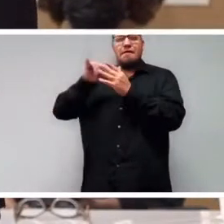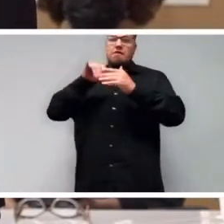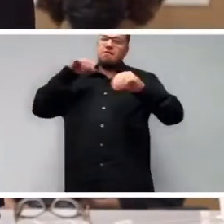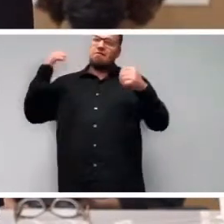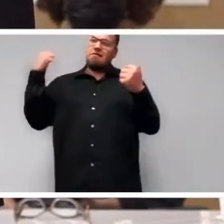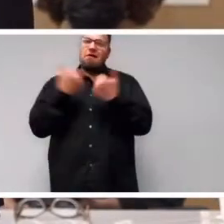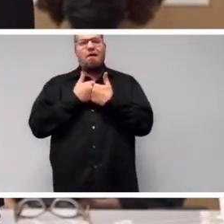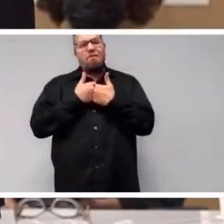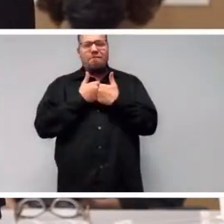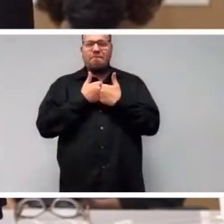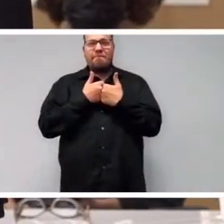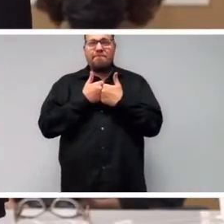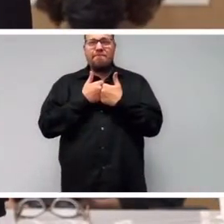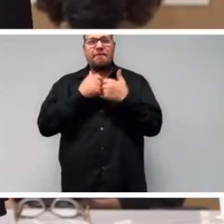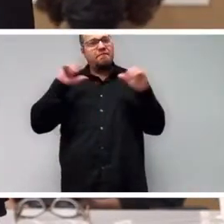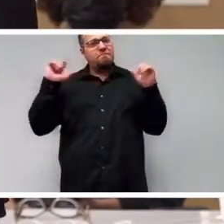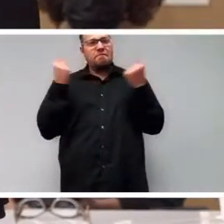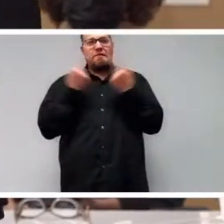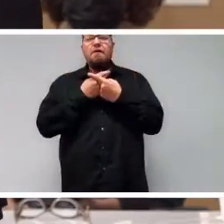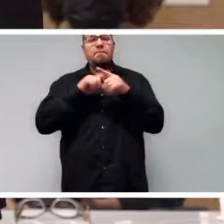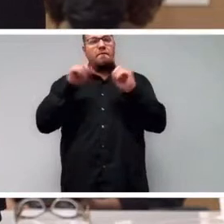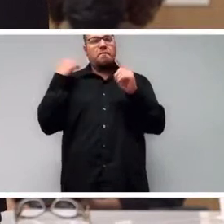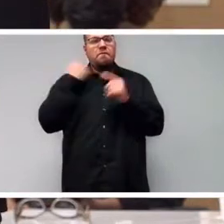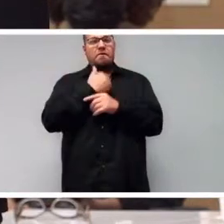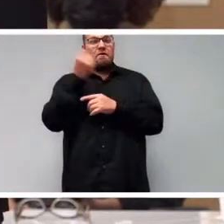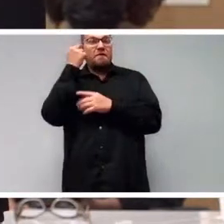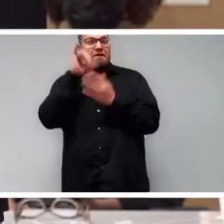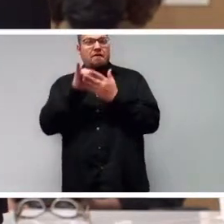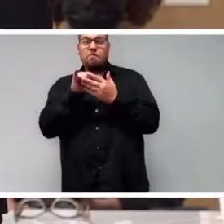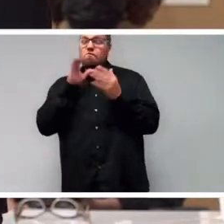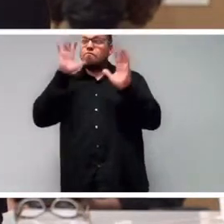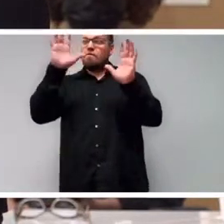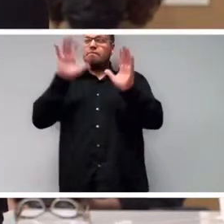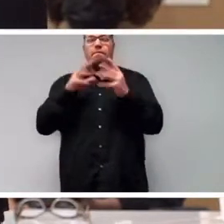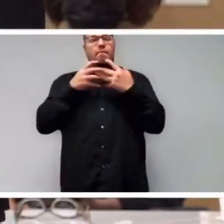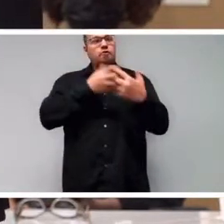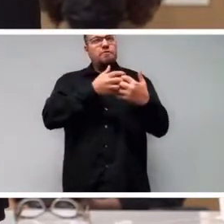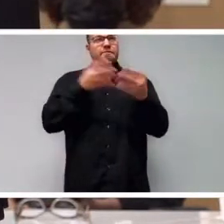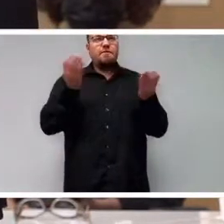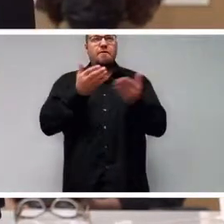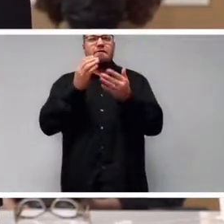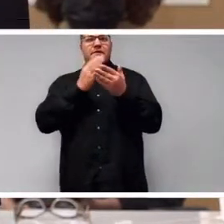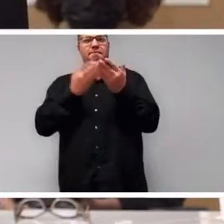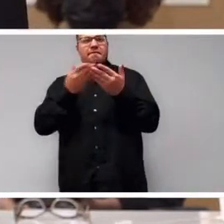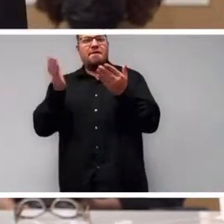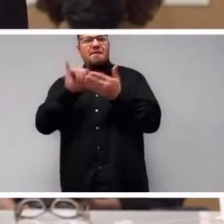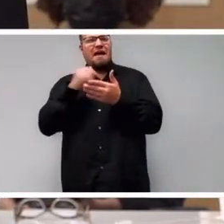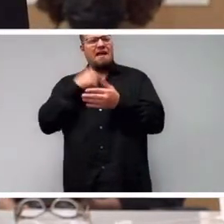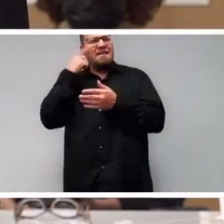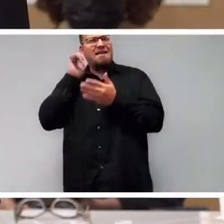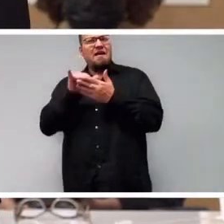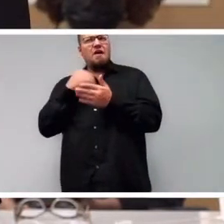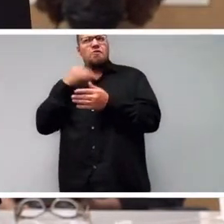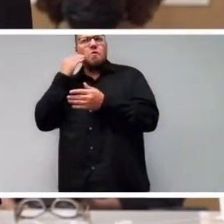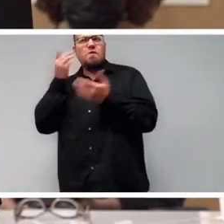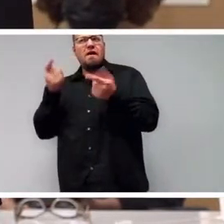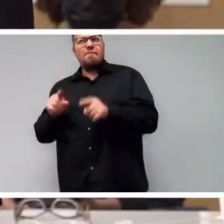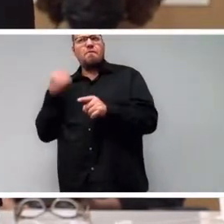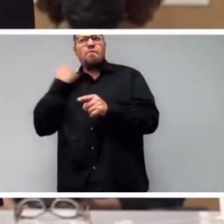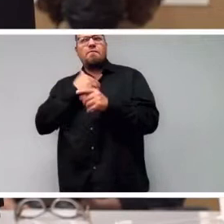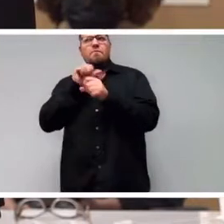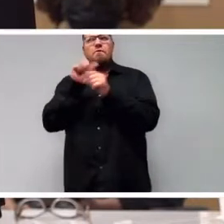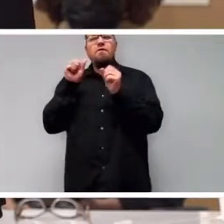also understand that there are some great partnerships here. So some of the things that I think I know are happening, I know we've been working closely with the